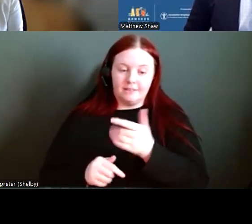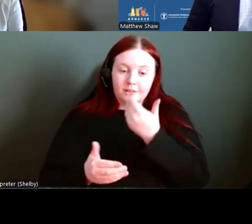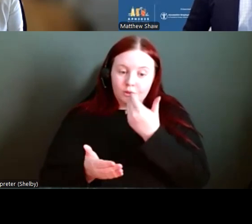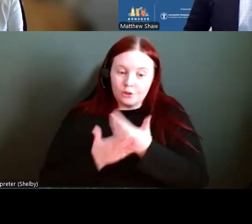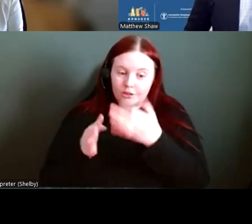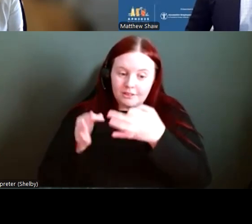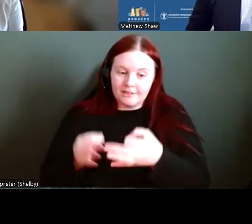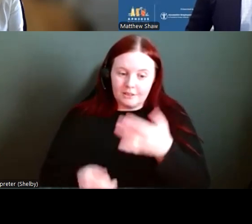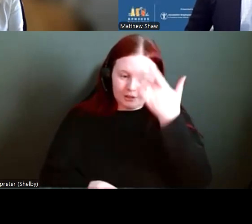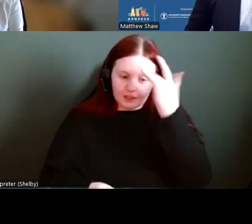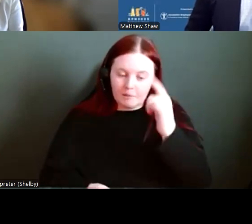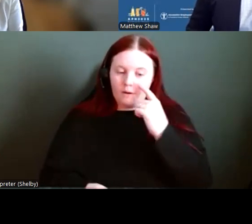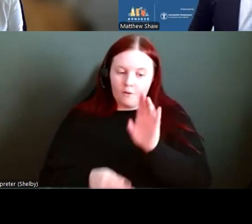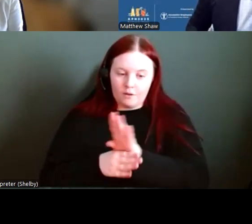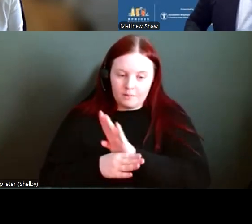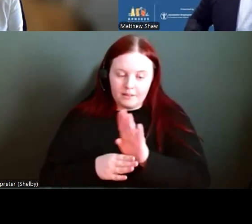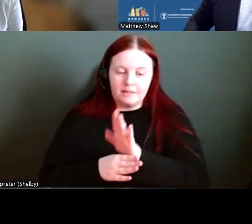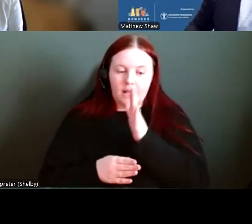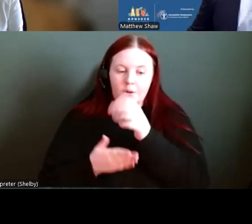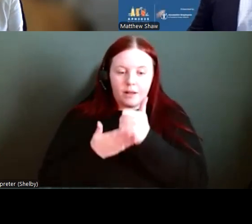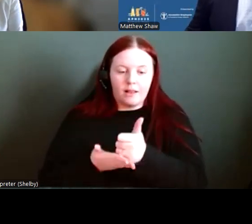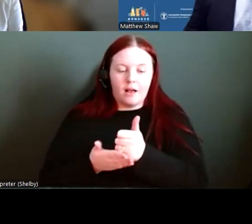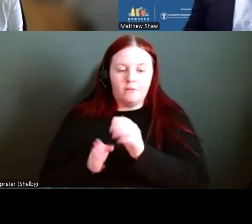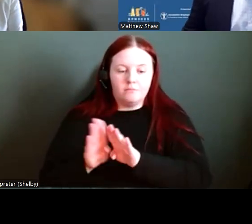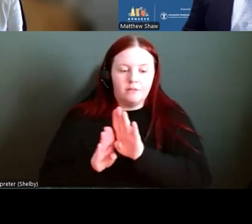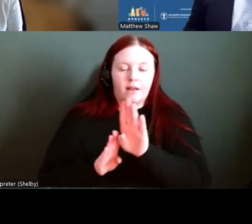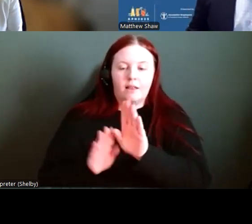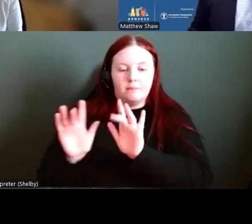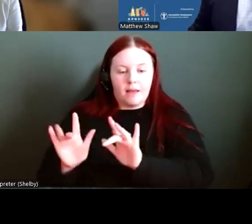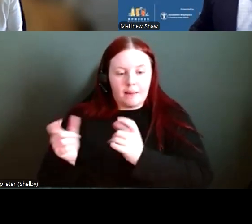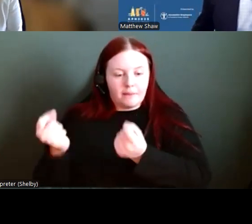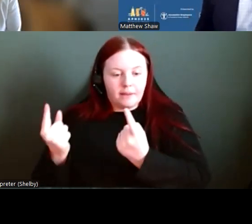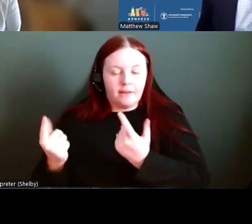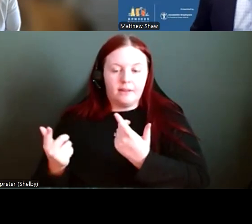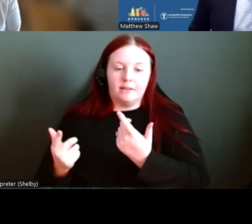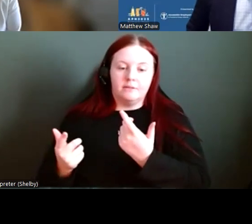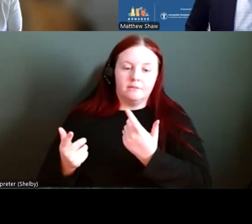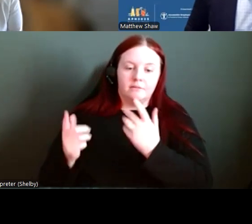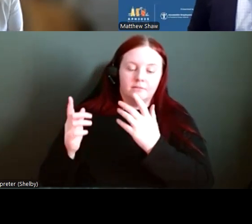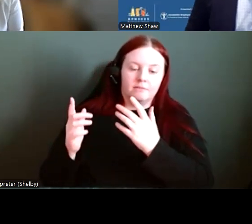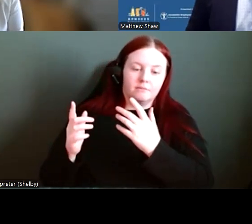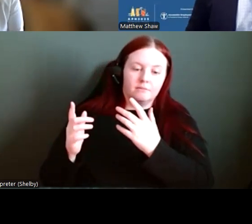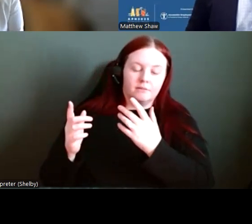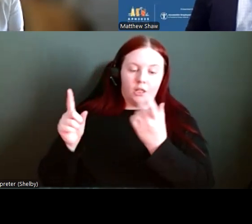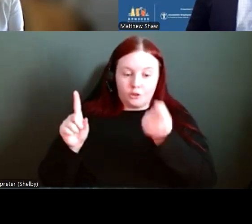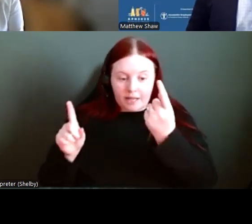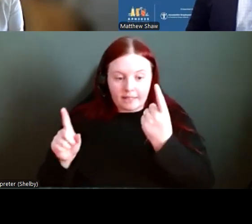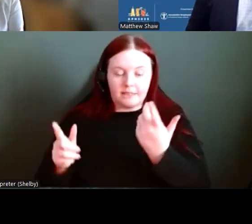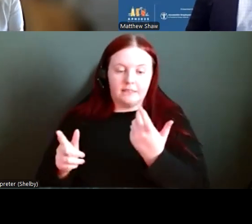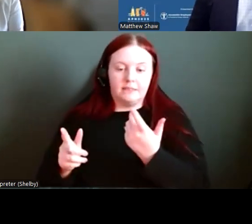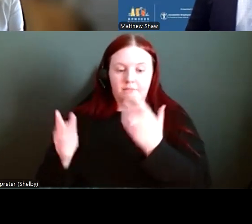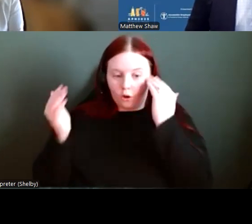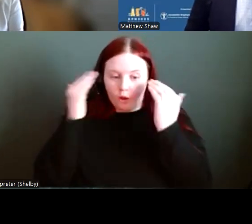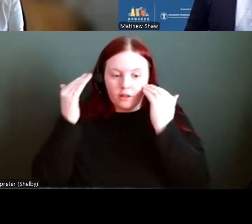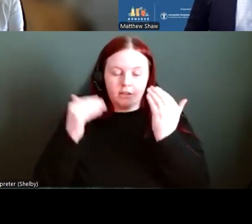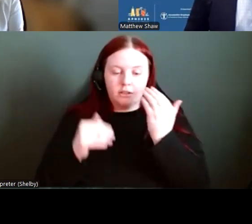some empathy and awareness and some education along the way. So I think that combination is really, really important